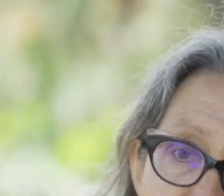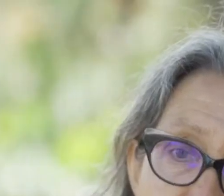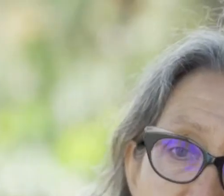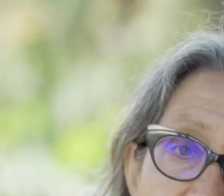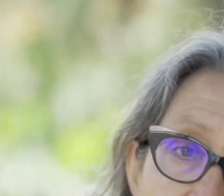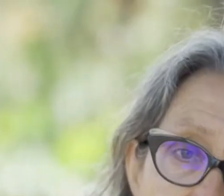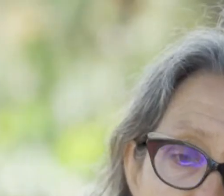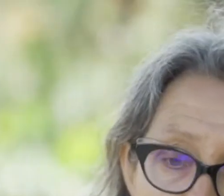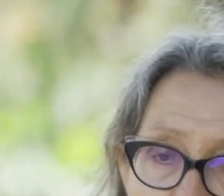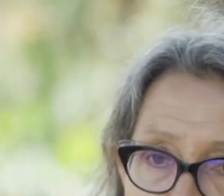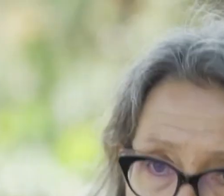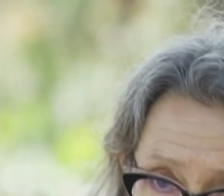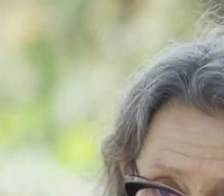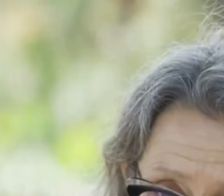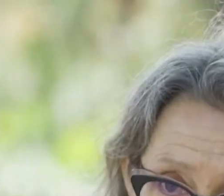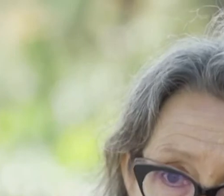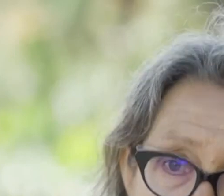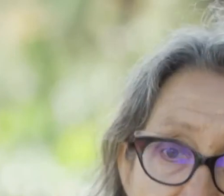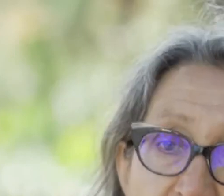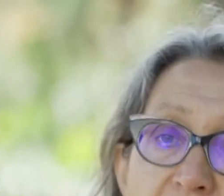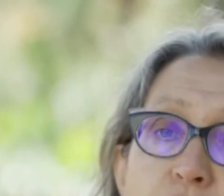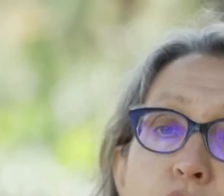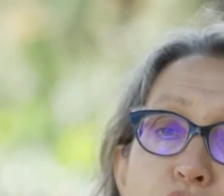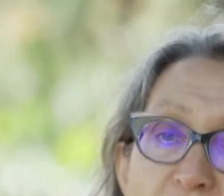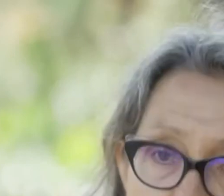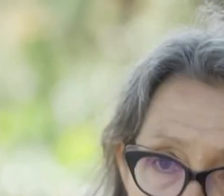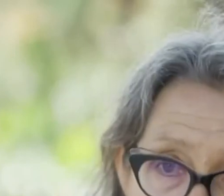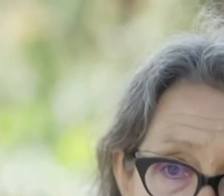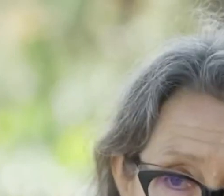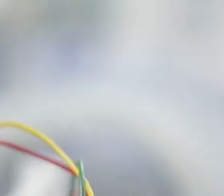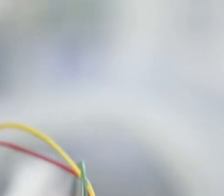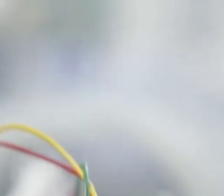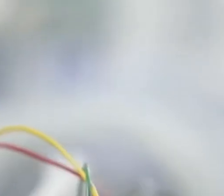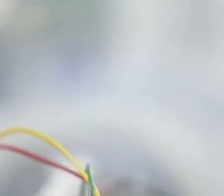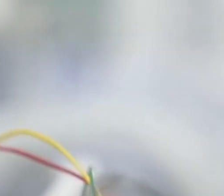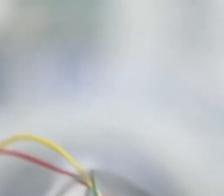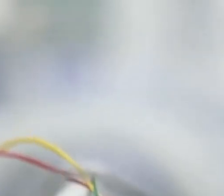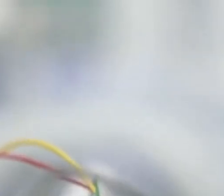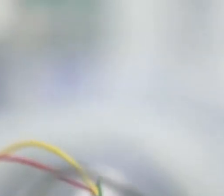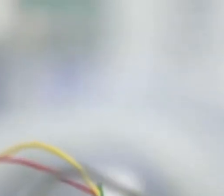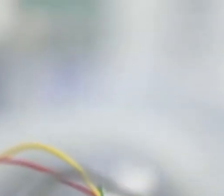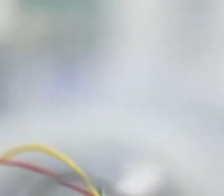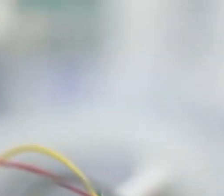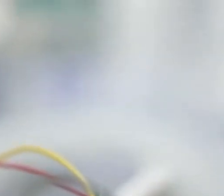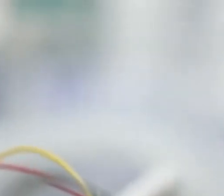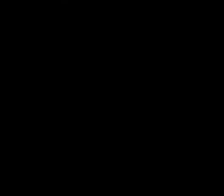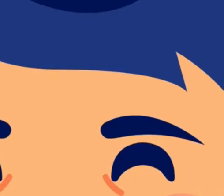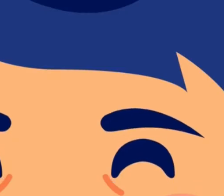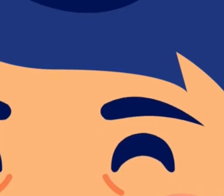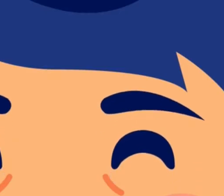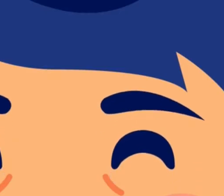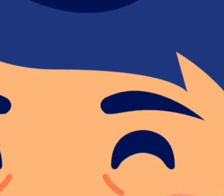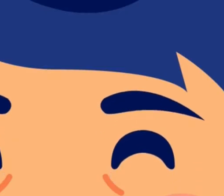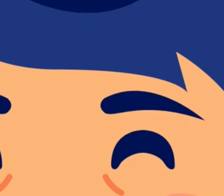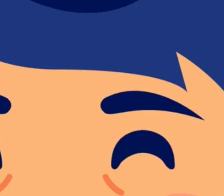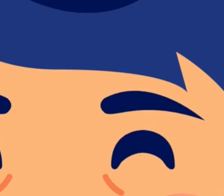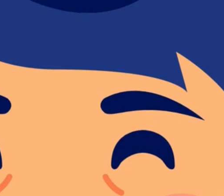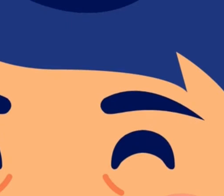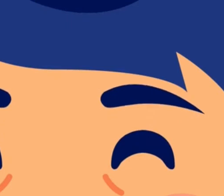what I'm sure is happening, which is a careful examination. We now have about 10 days left in the 28-day period, a careful examination of gyms,